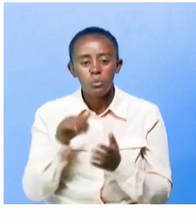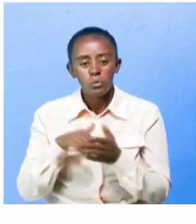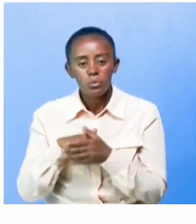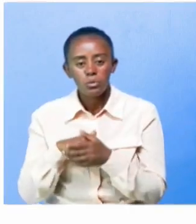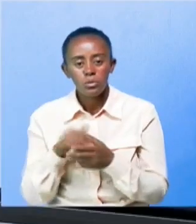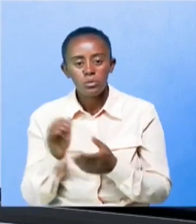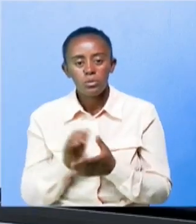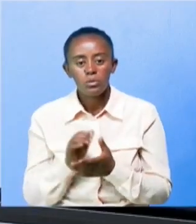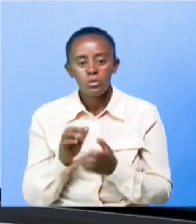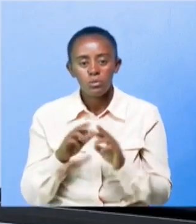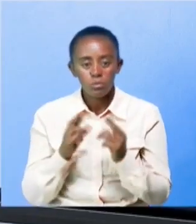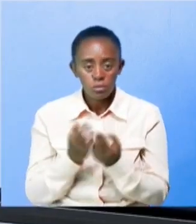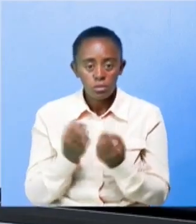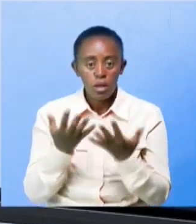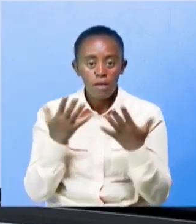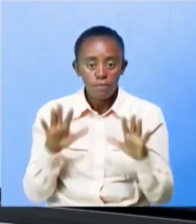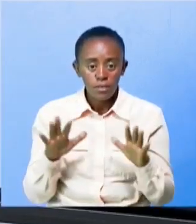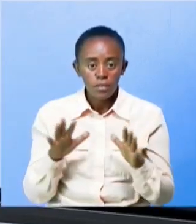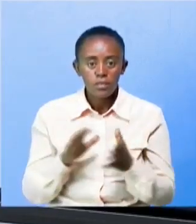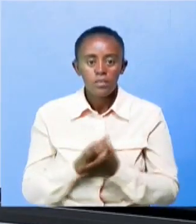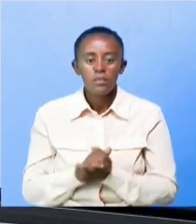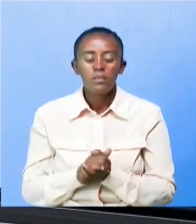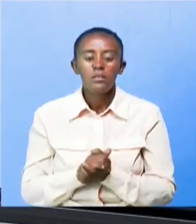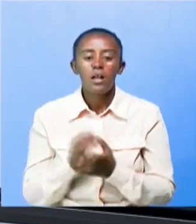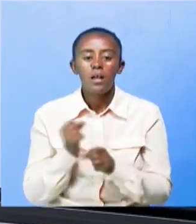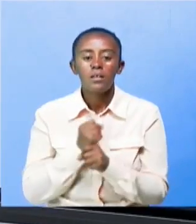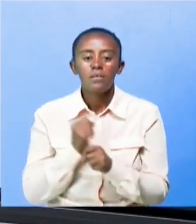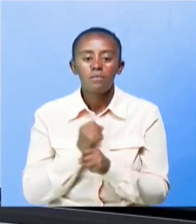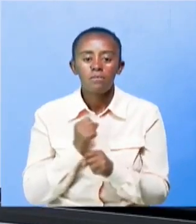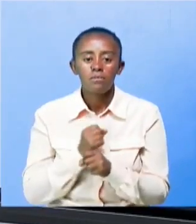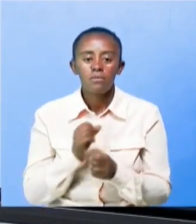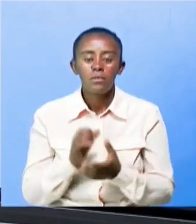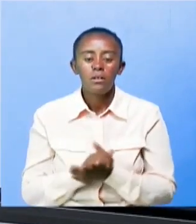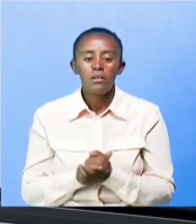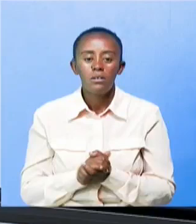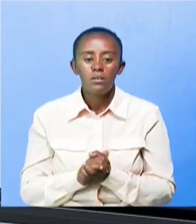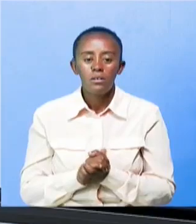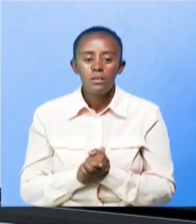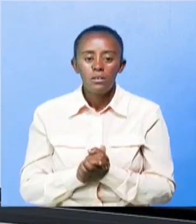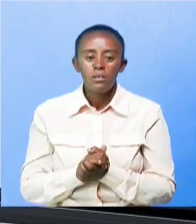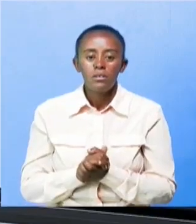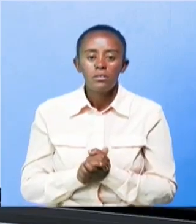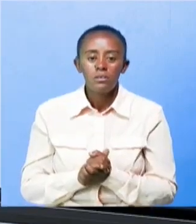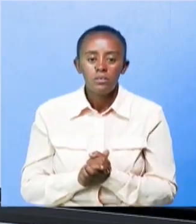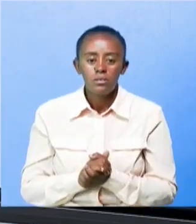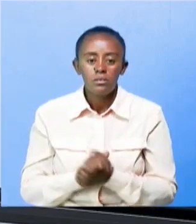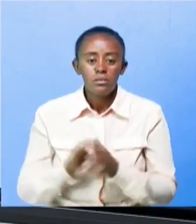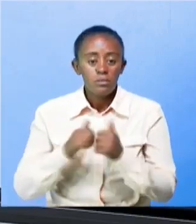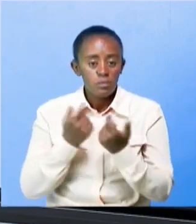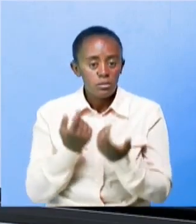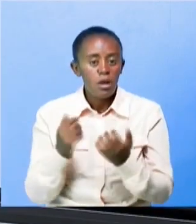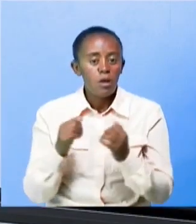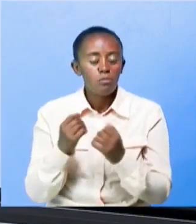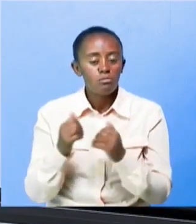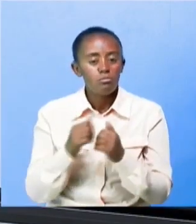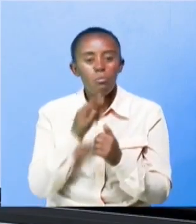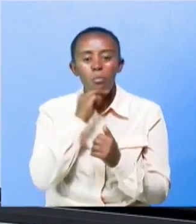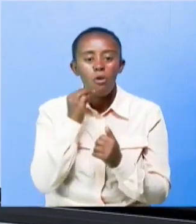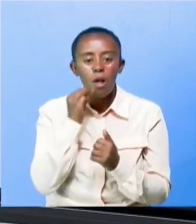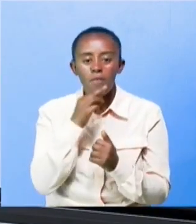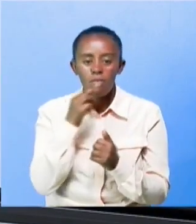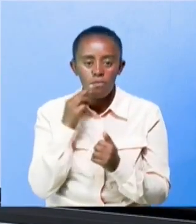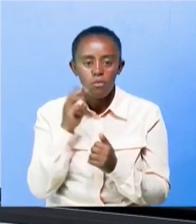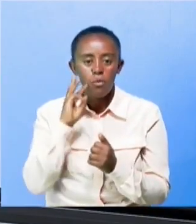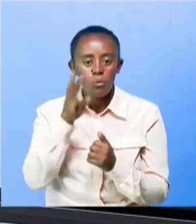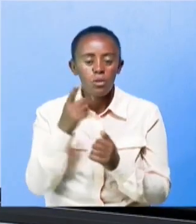room until they have finished their activities, their homework. So this is how we can use the modal verb will